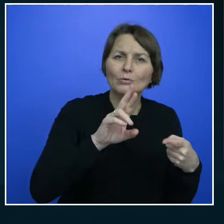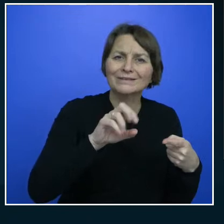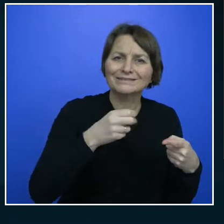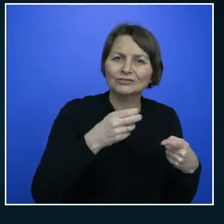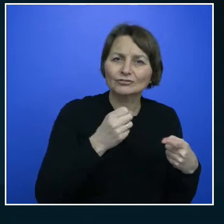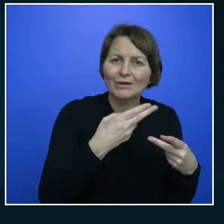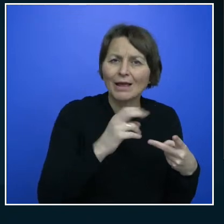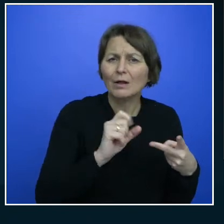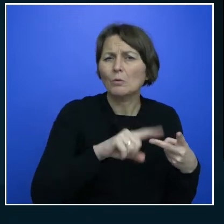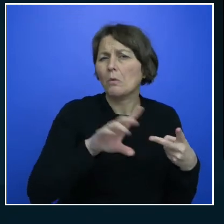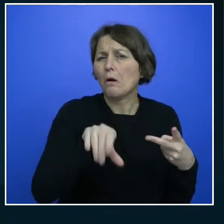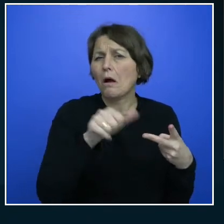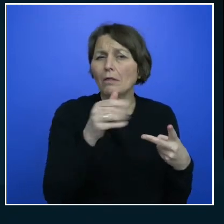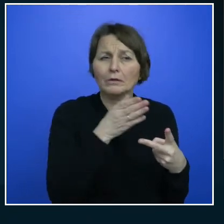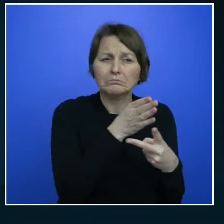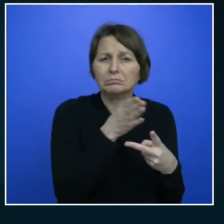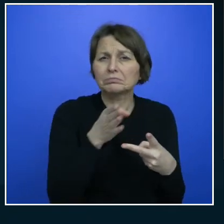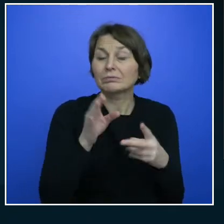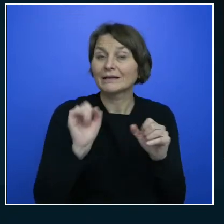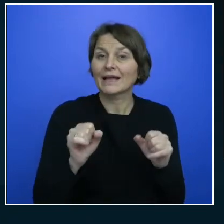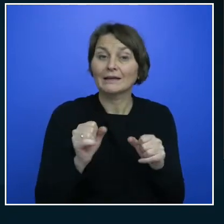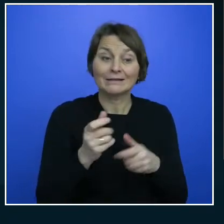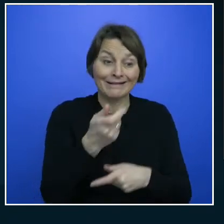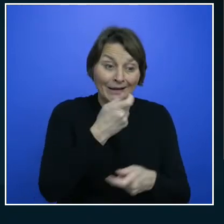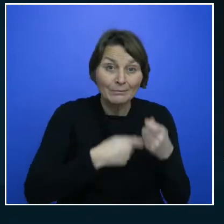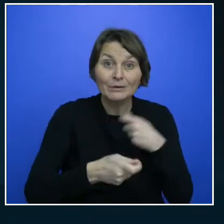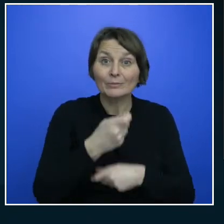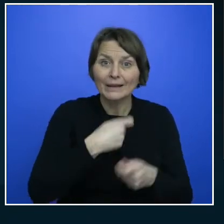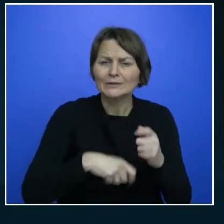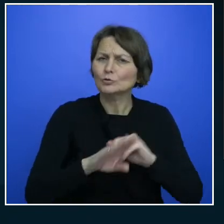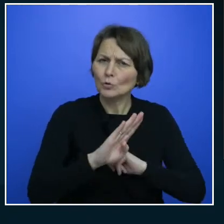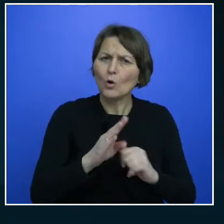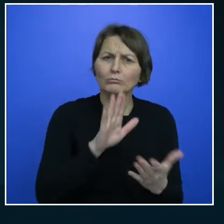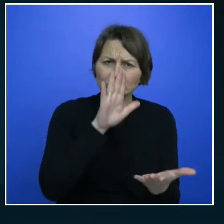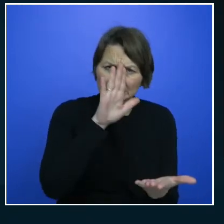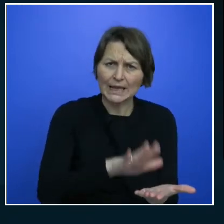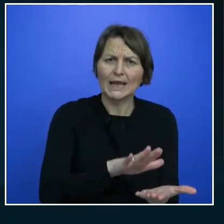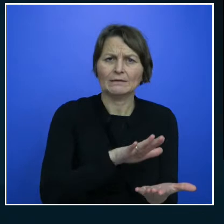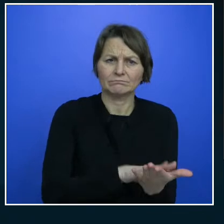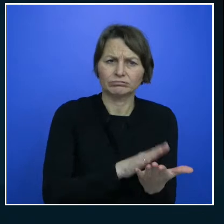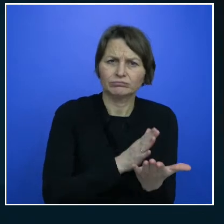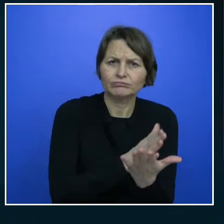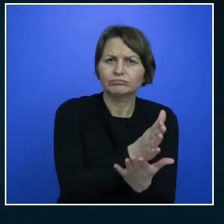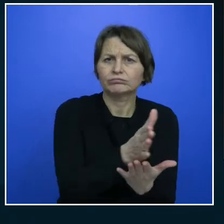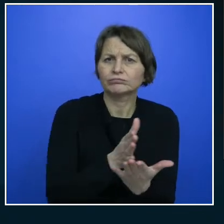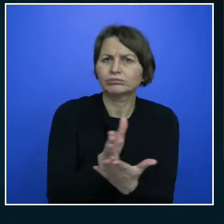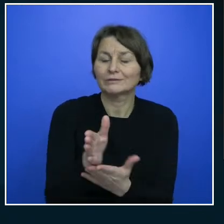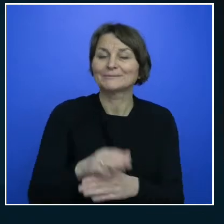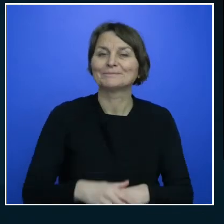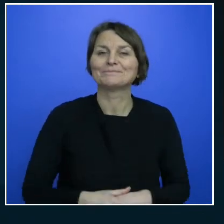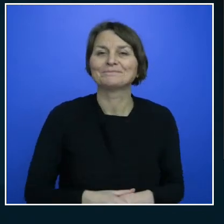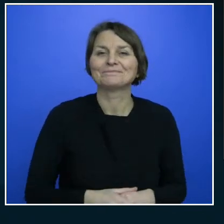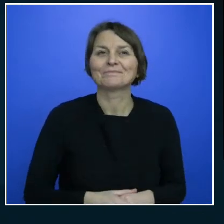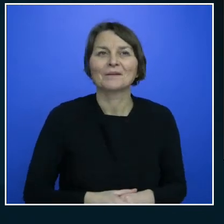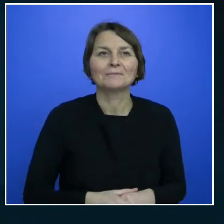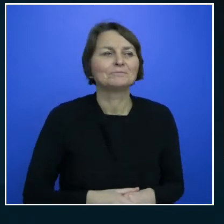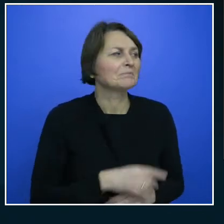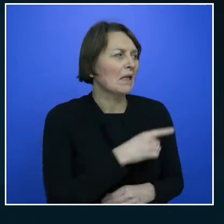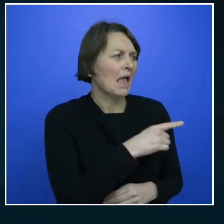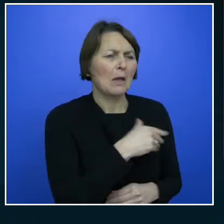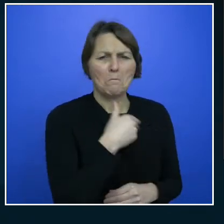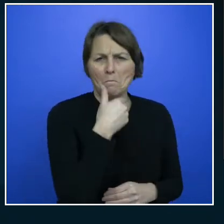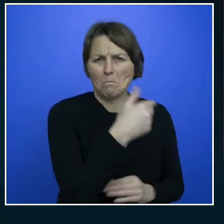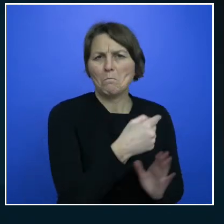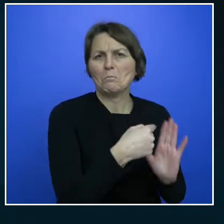still do that because we're not replacing ARM in any way. It also has a great modular approach, and we'll take a look at that in a demo as well,